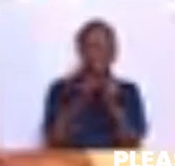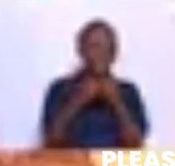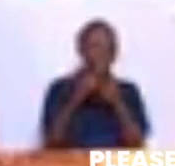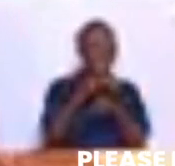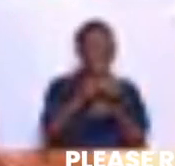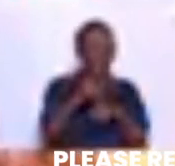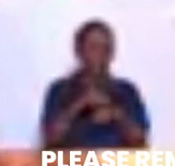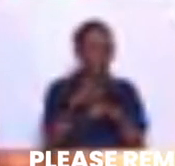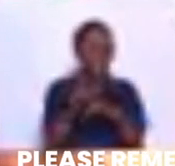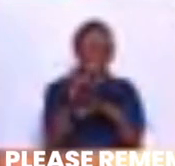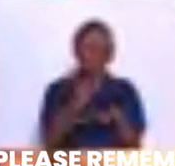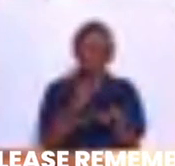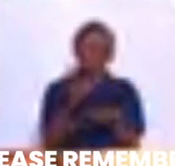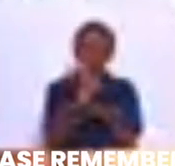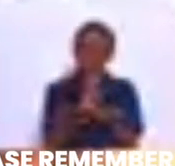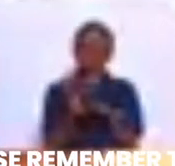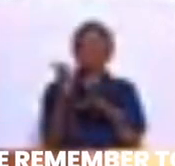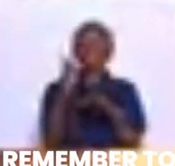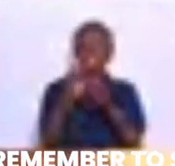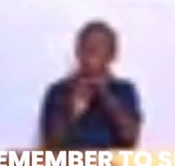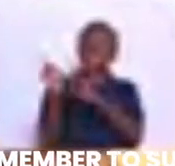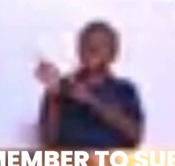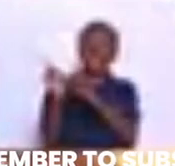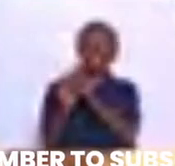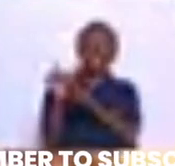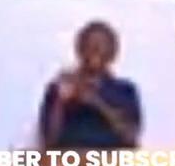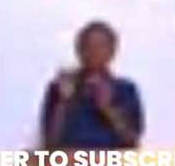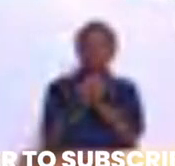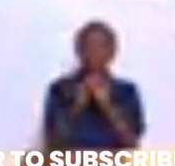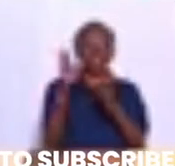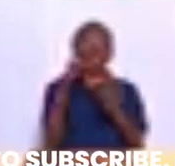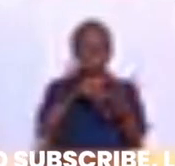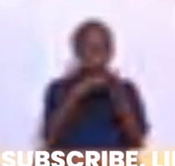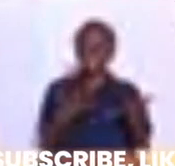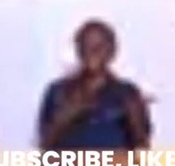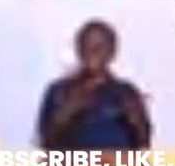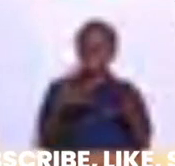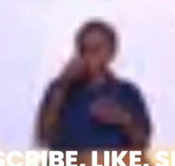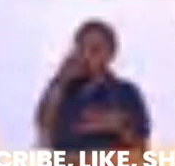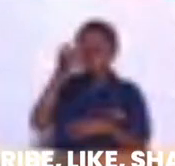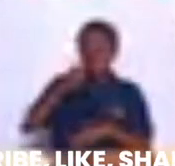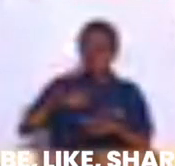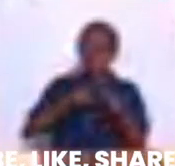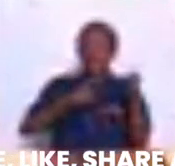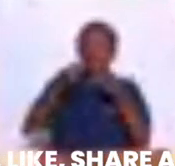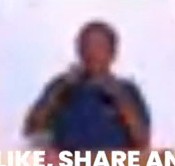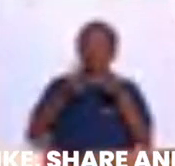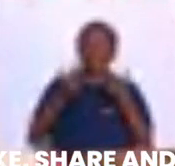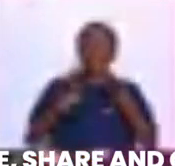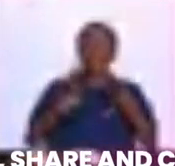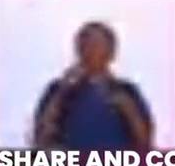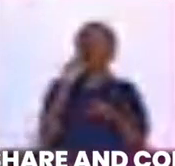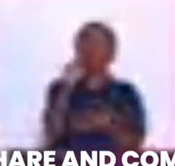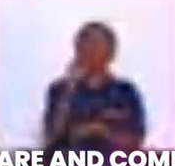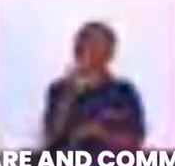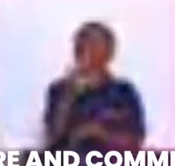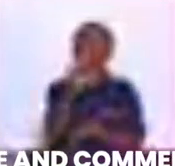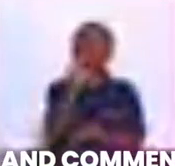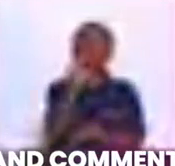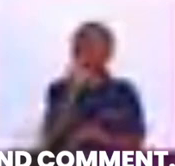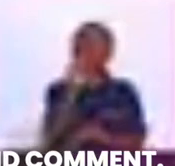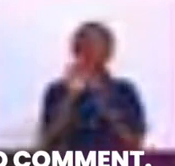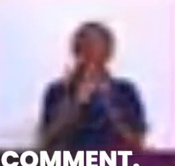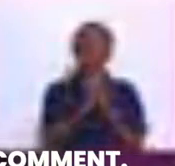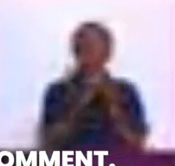spend the whole journey without reading something. And because I'm driving, I have audiobooks. I can download some